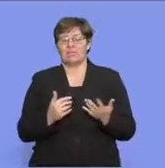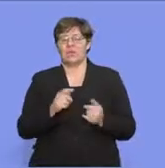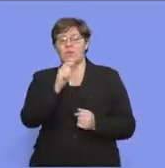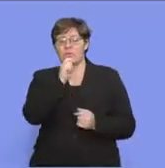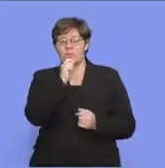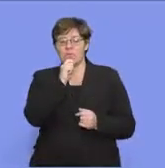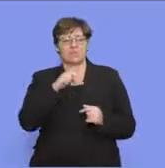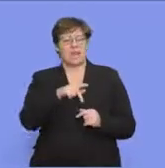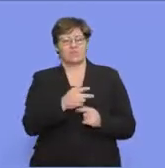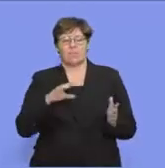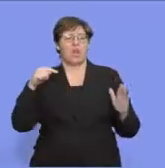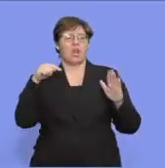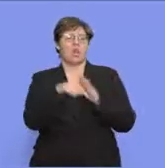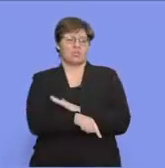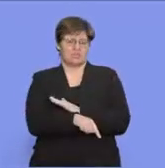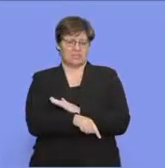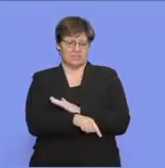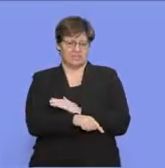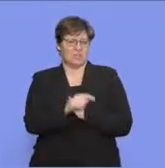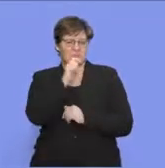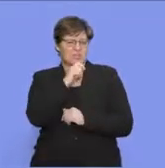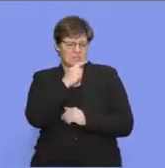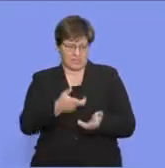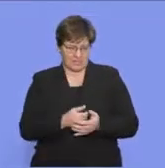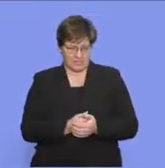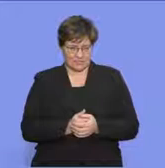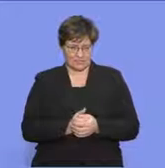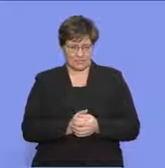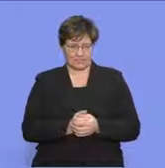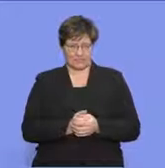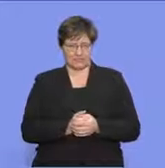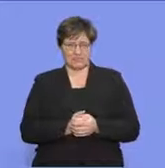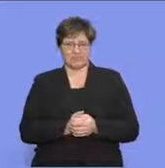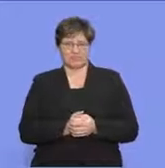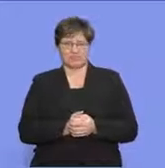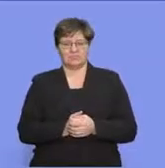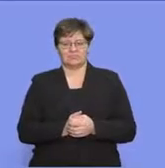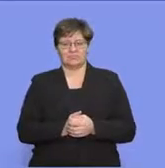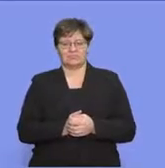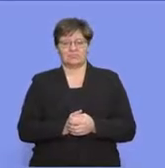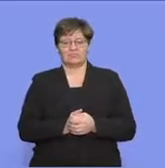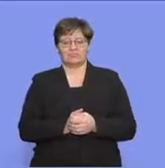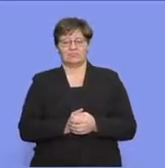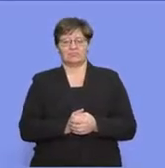their legs, so they lost the actual use of, or the limbs.